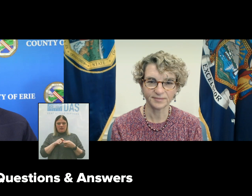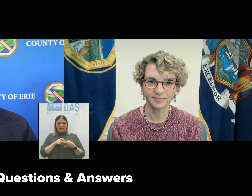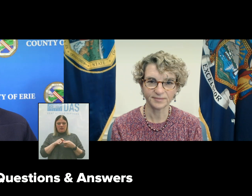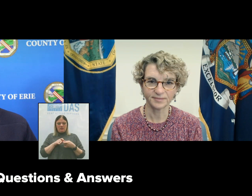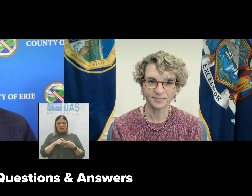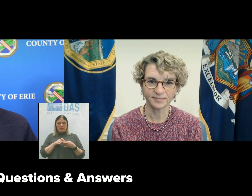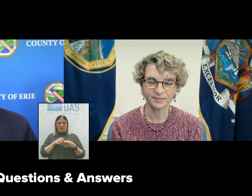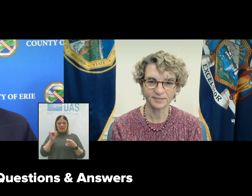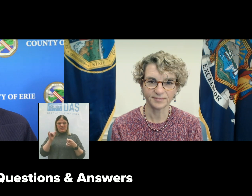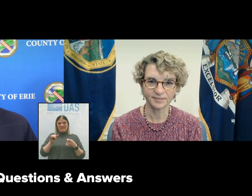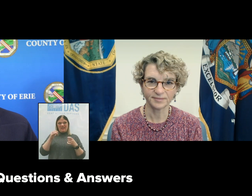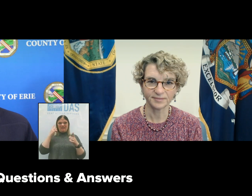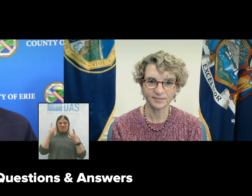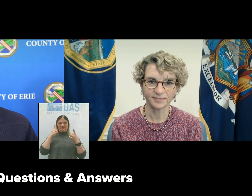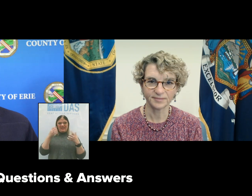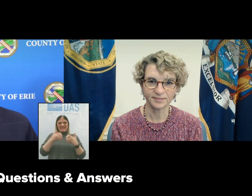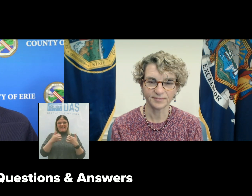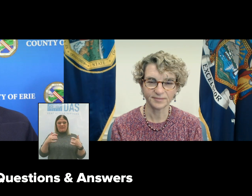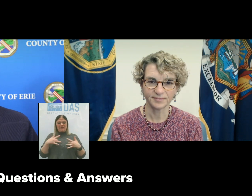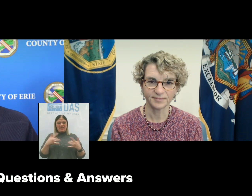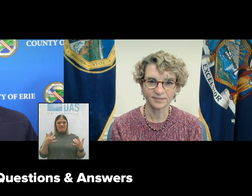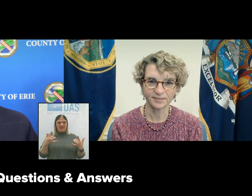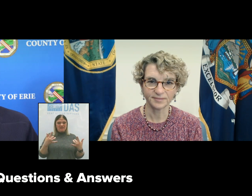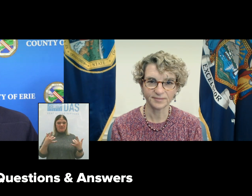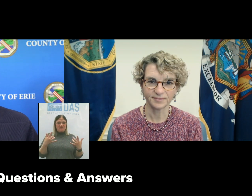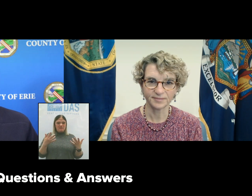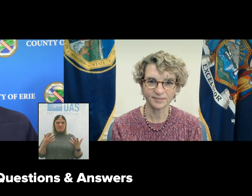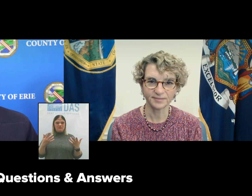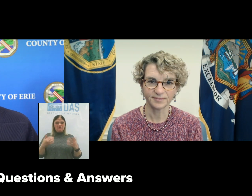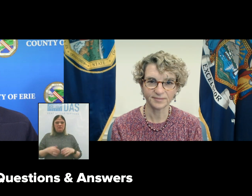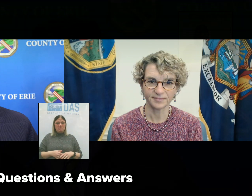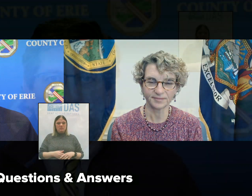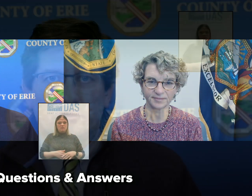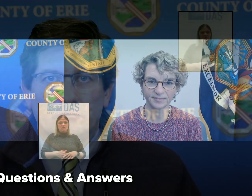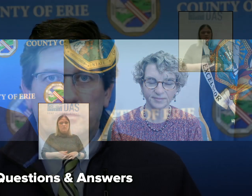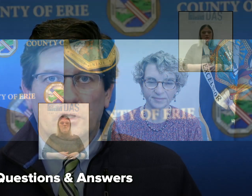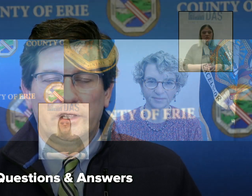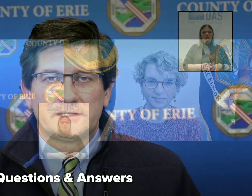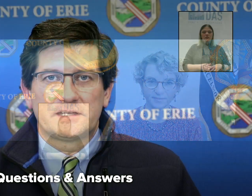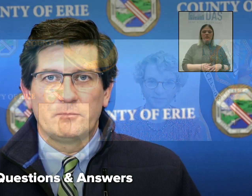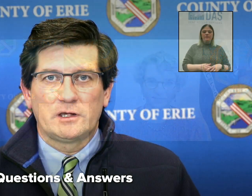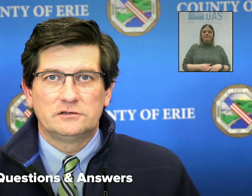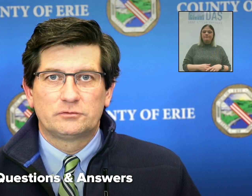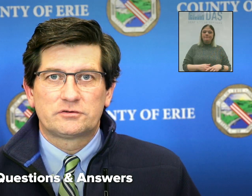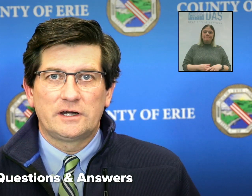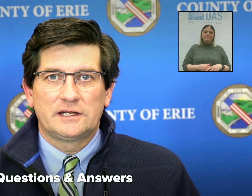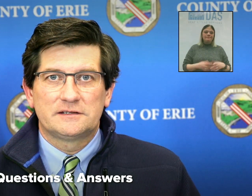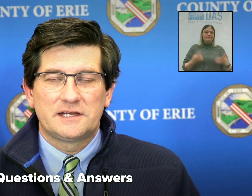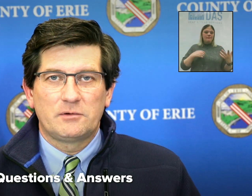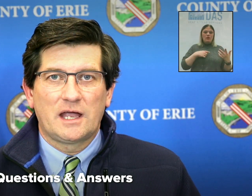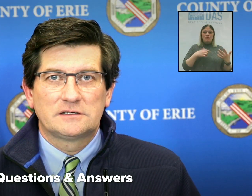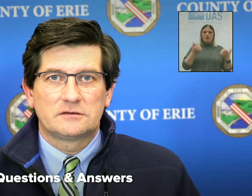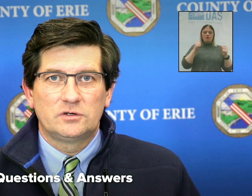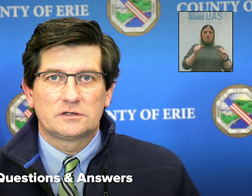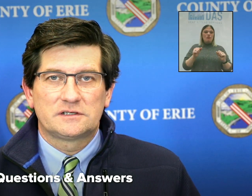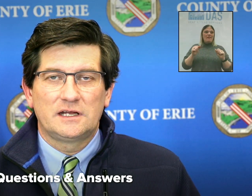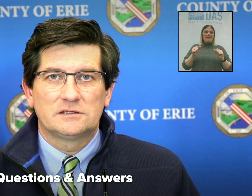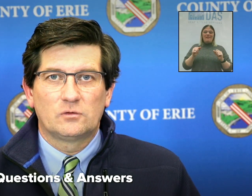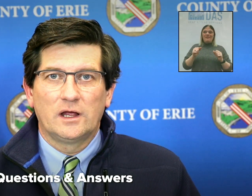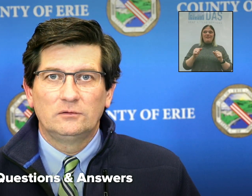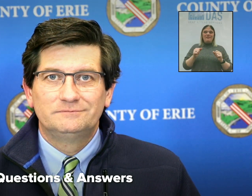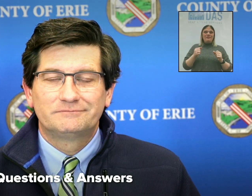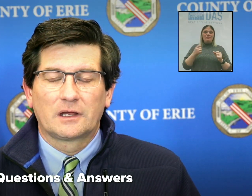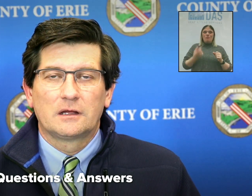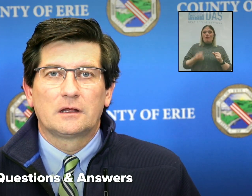be considered separate events? Any kind of comment would be appreciated. All I can say, Michael, is we're trying to get the same guidance from New York State